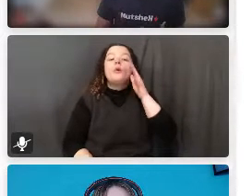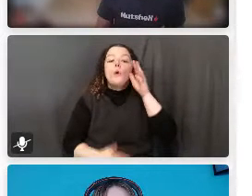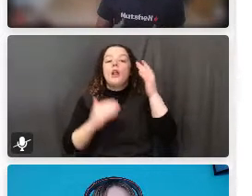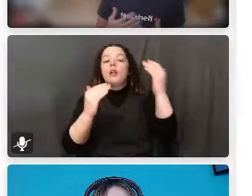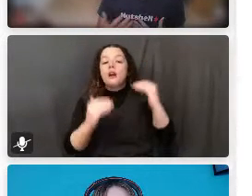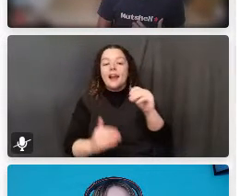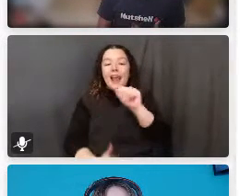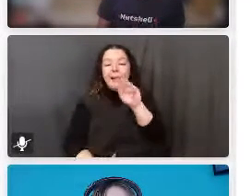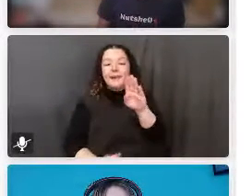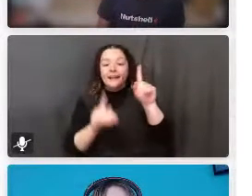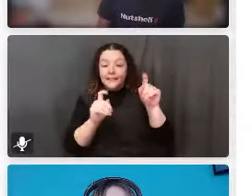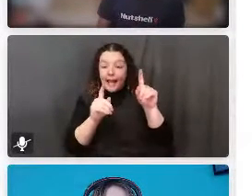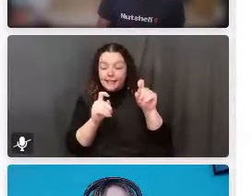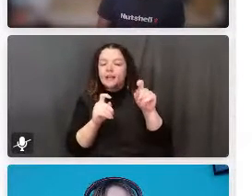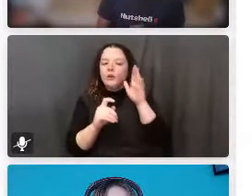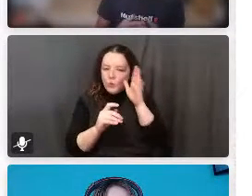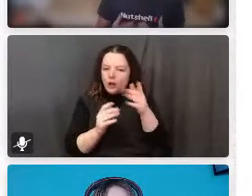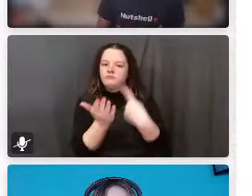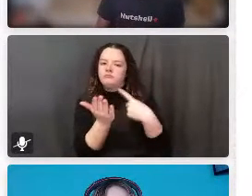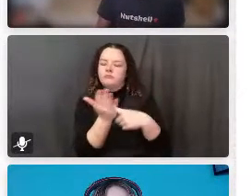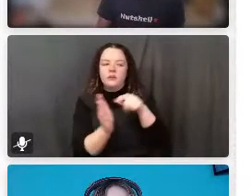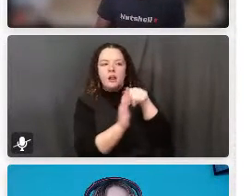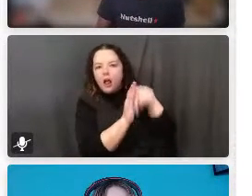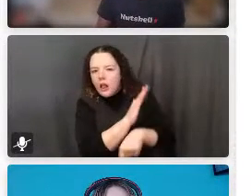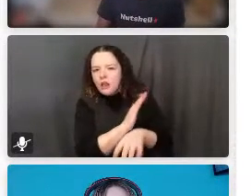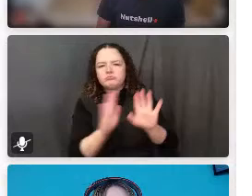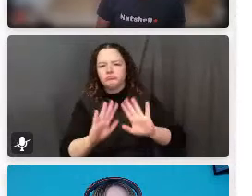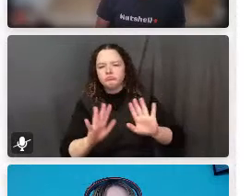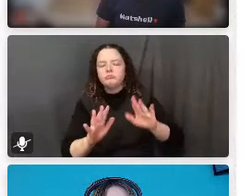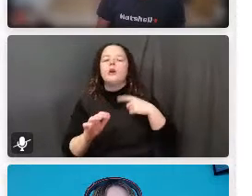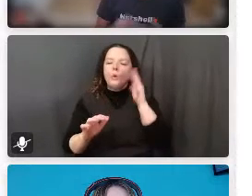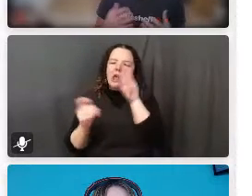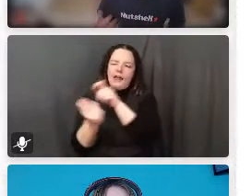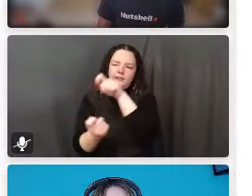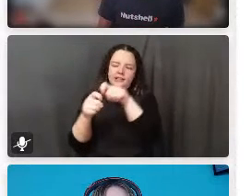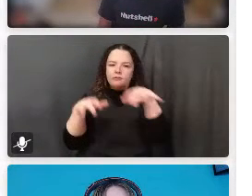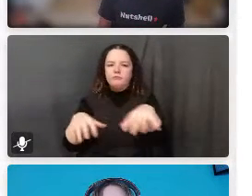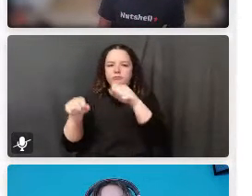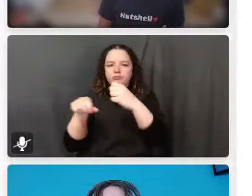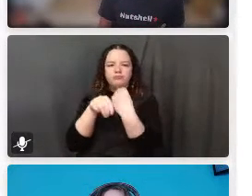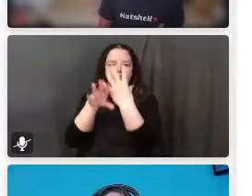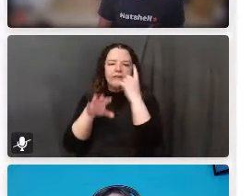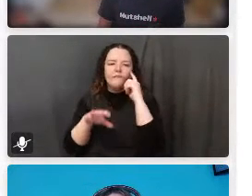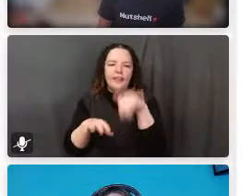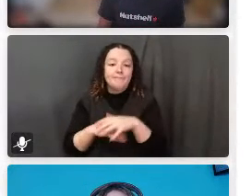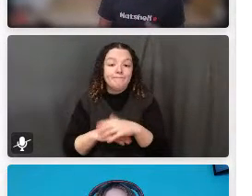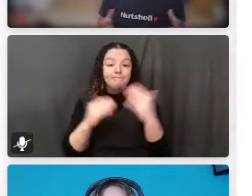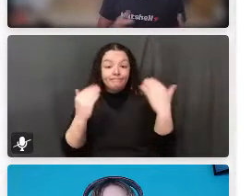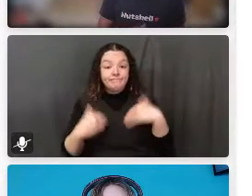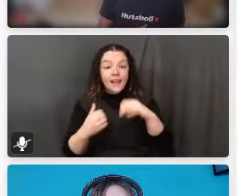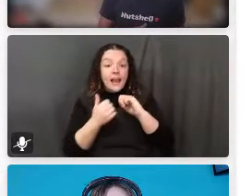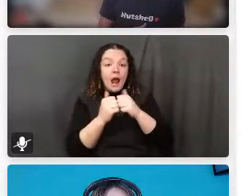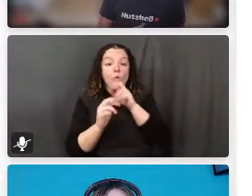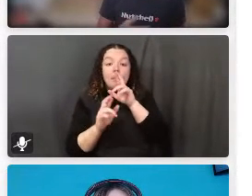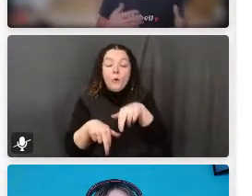full detail because we do plan to have a future webinar specifically on this feature. How to report on email marketing success, both with